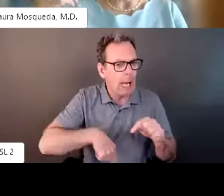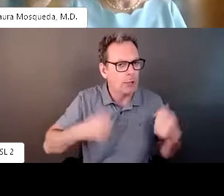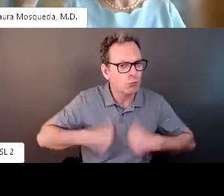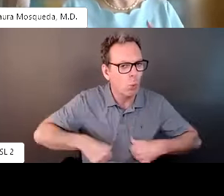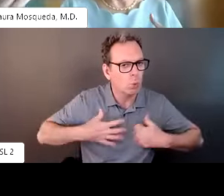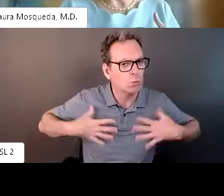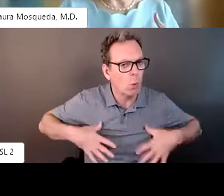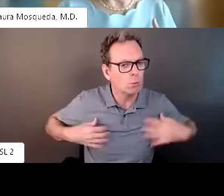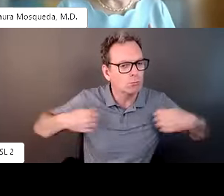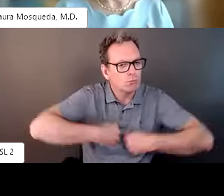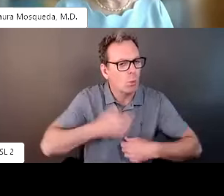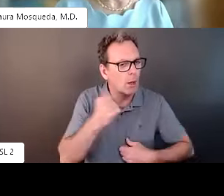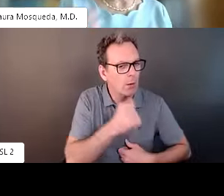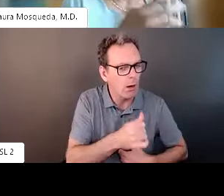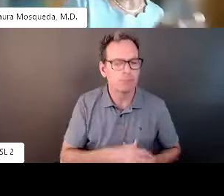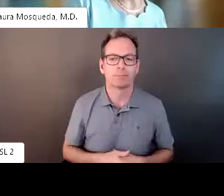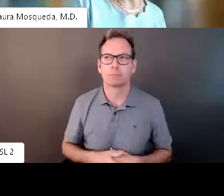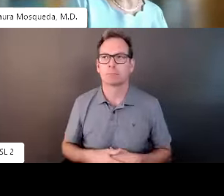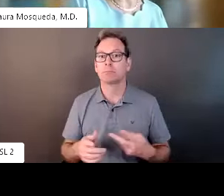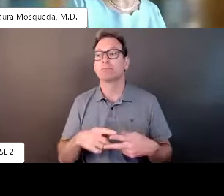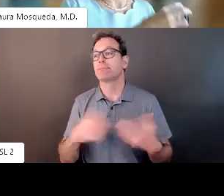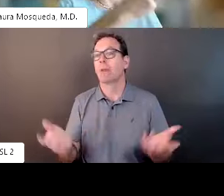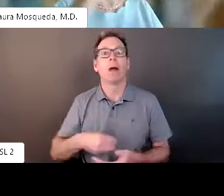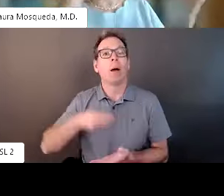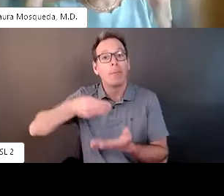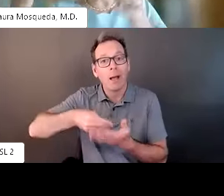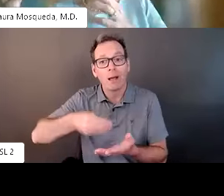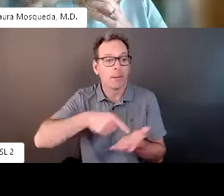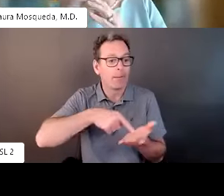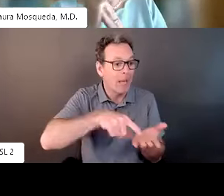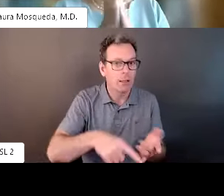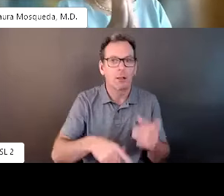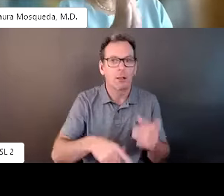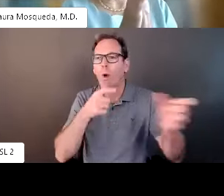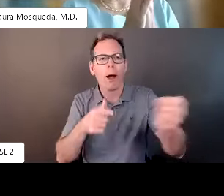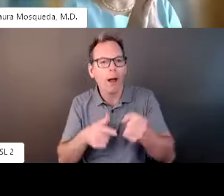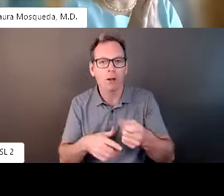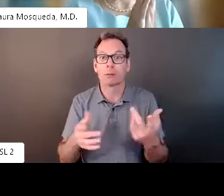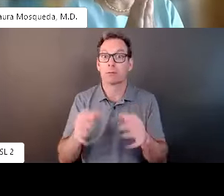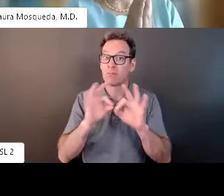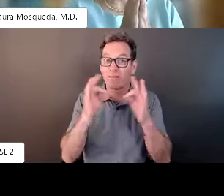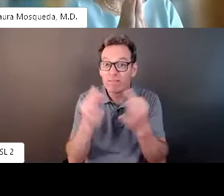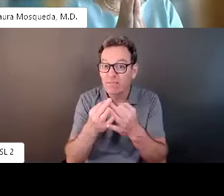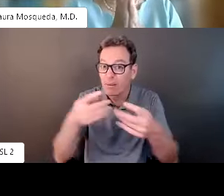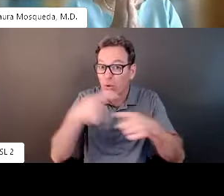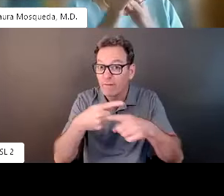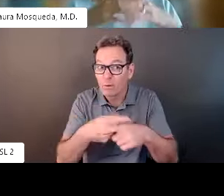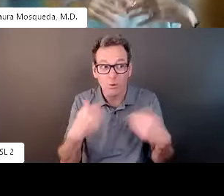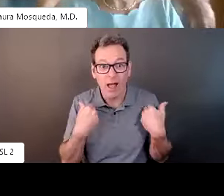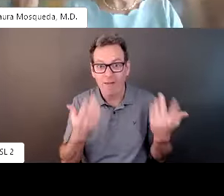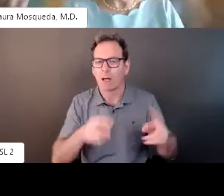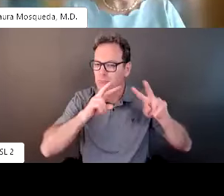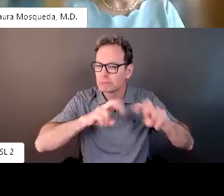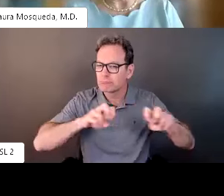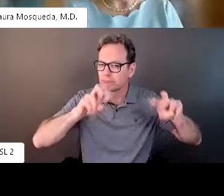unpaid? Or is there family conflict? There's nothing like old family issues coming up during times of stress. Are